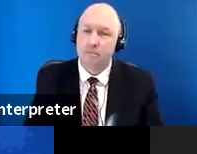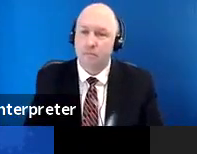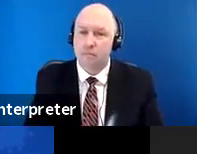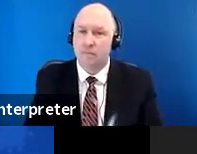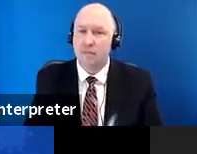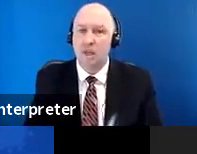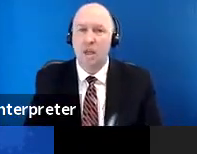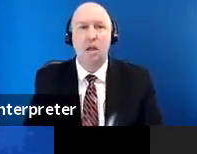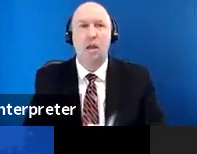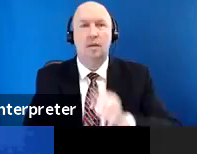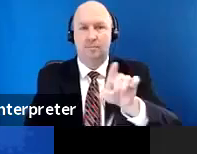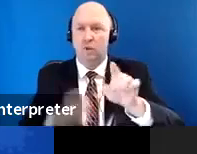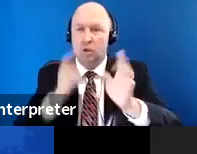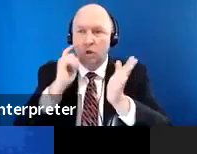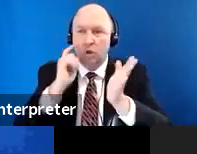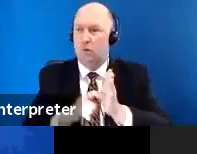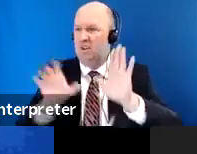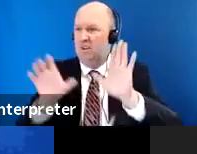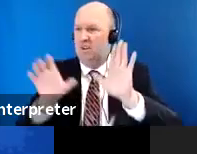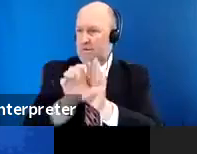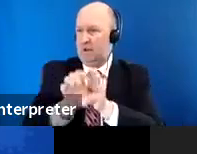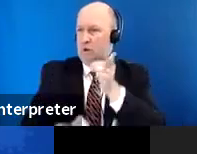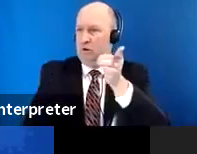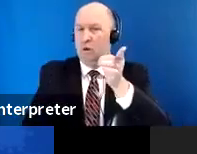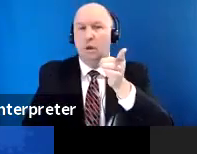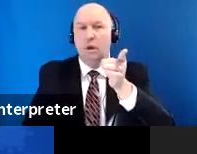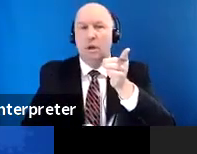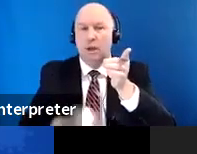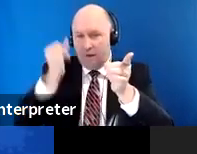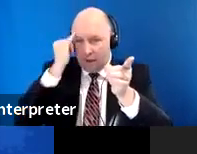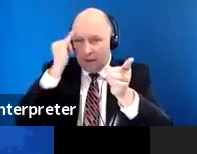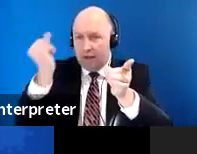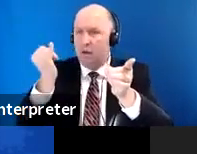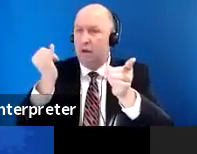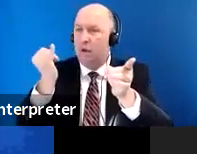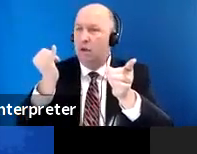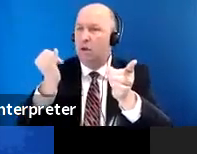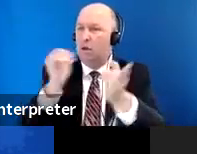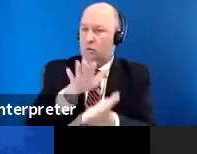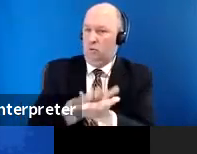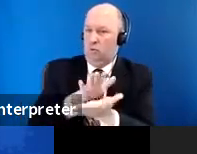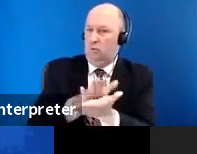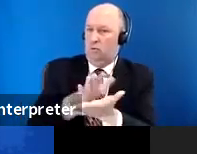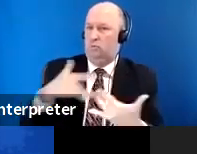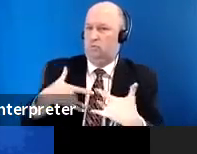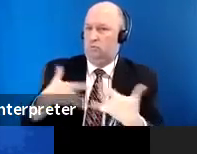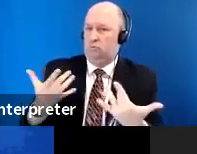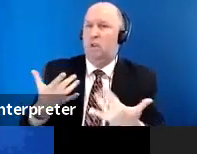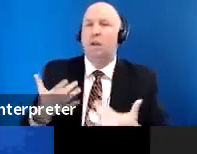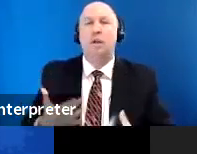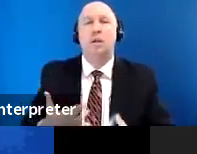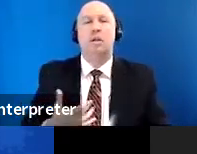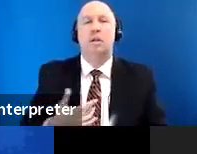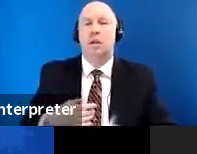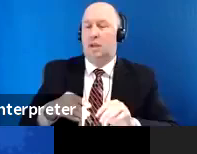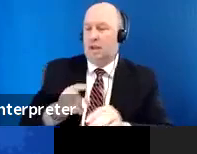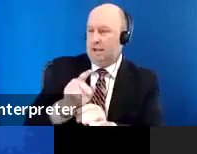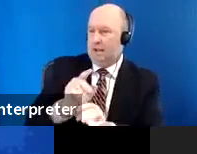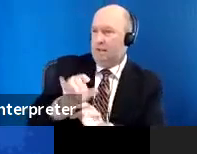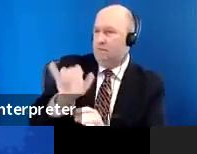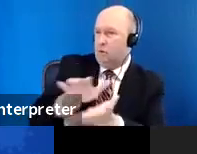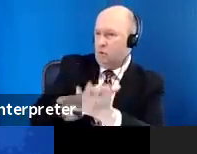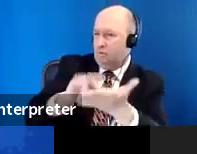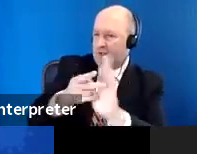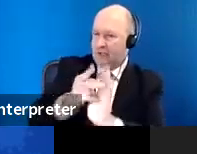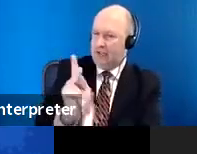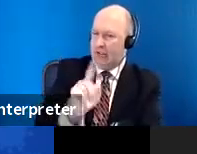the graphic back up. The idea here, if you're asking about schools, we are looking K through 12 only.